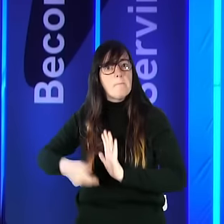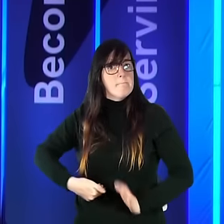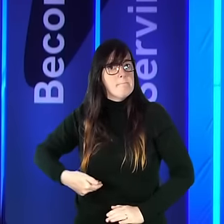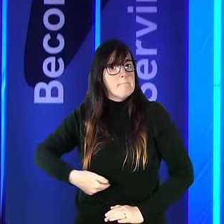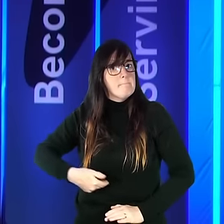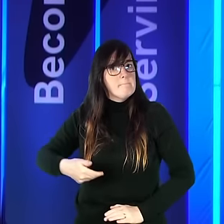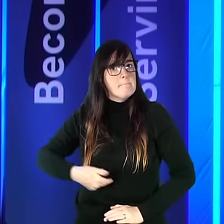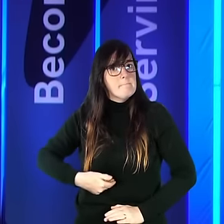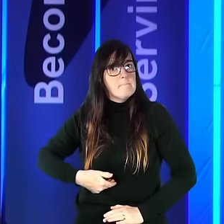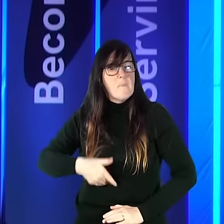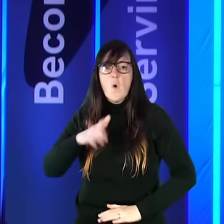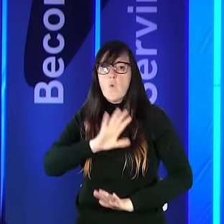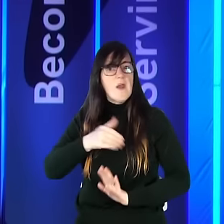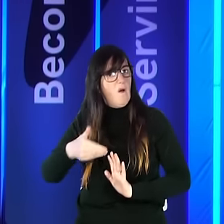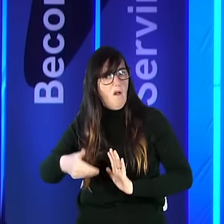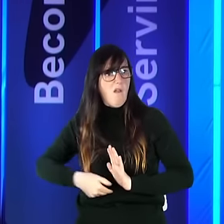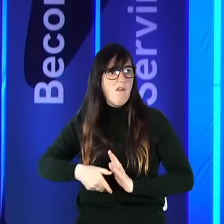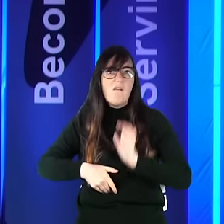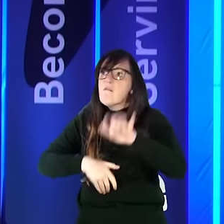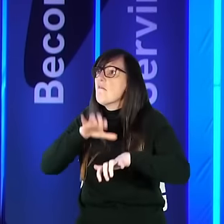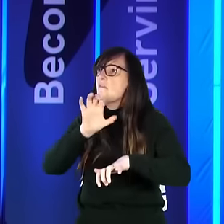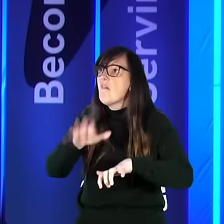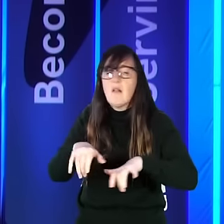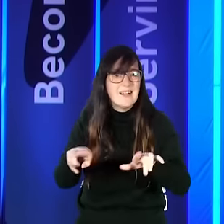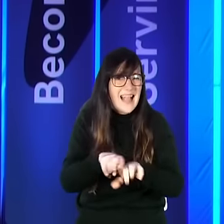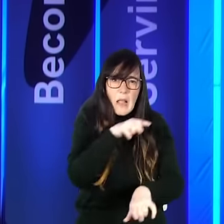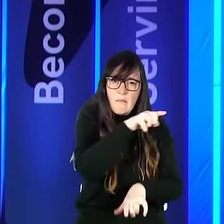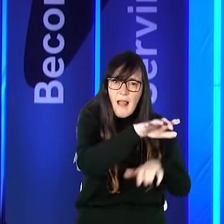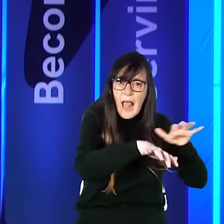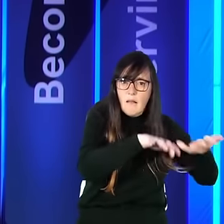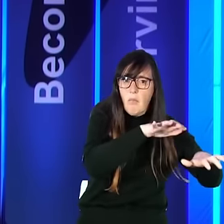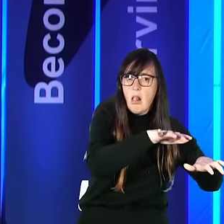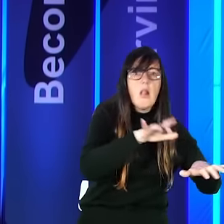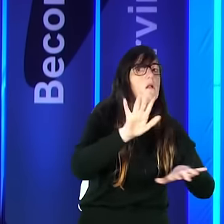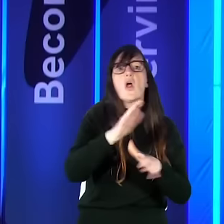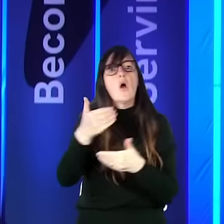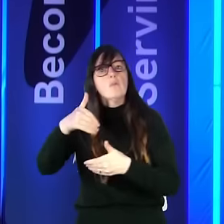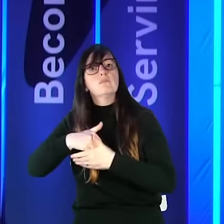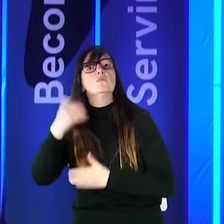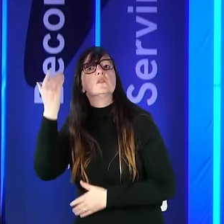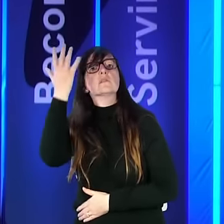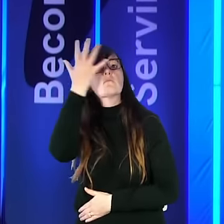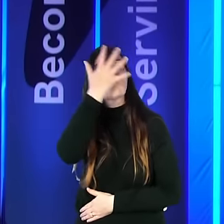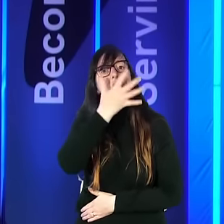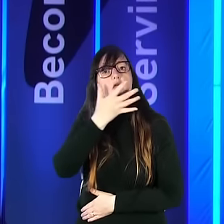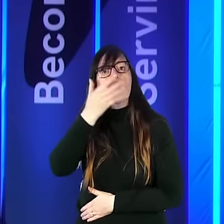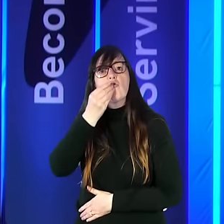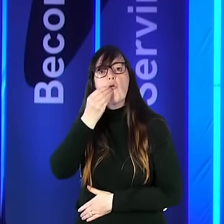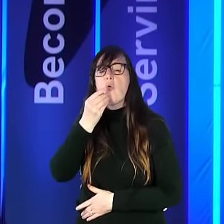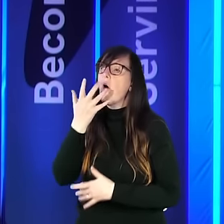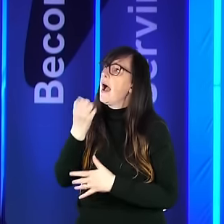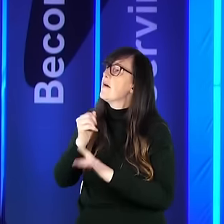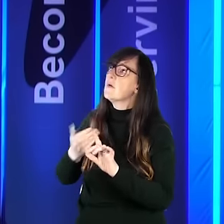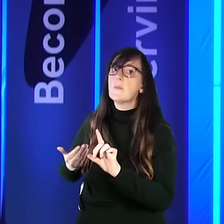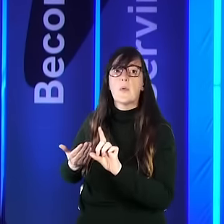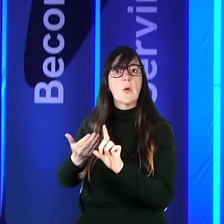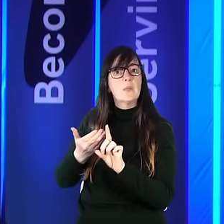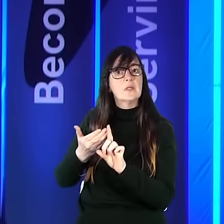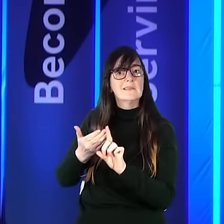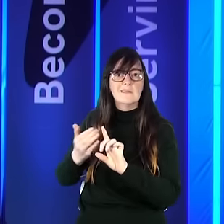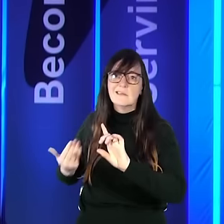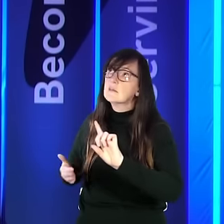not pure creatures of instinct like the animal kingdom. We are spiritual beings who were made for a higher purpose.